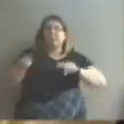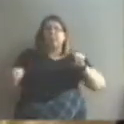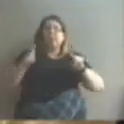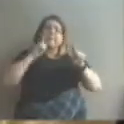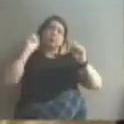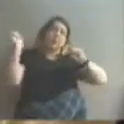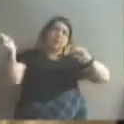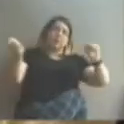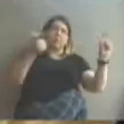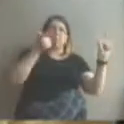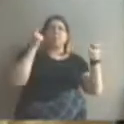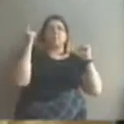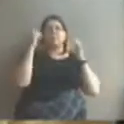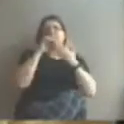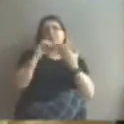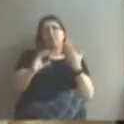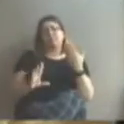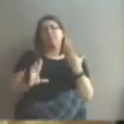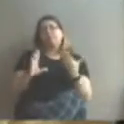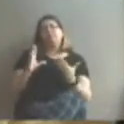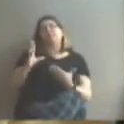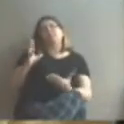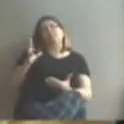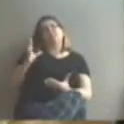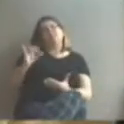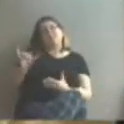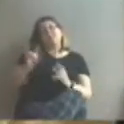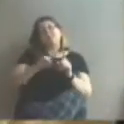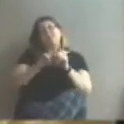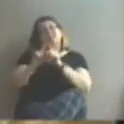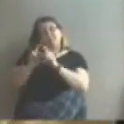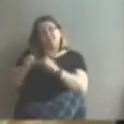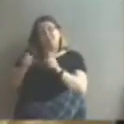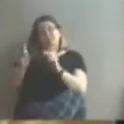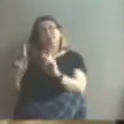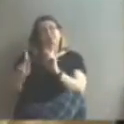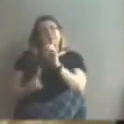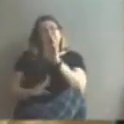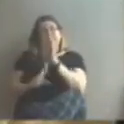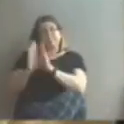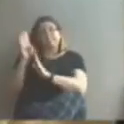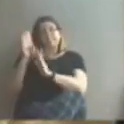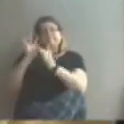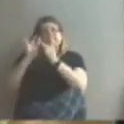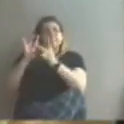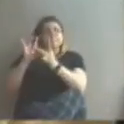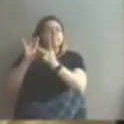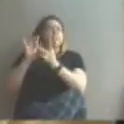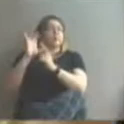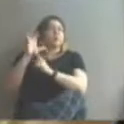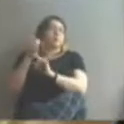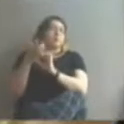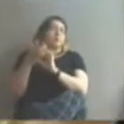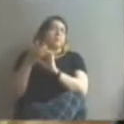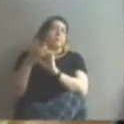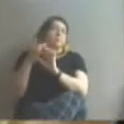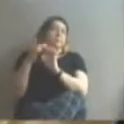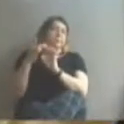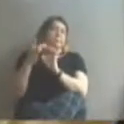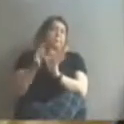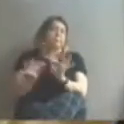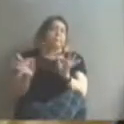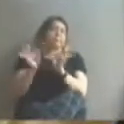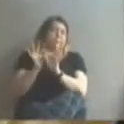our students. So to that end, there lies also the opportunity to build culturally relevant resources as well as